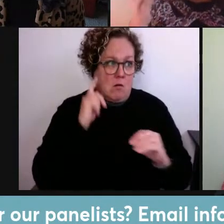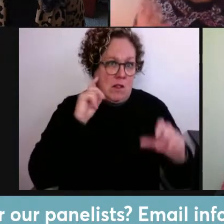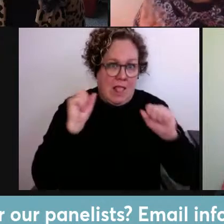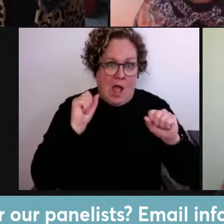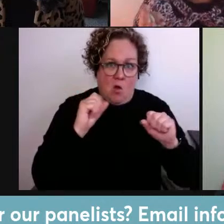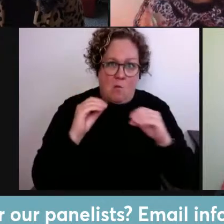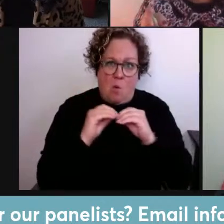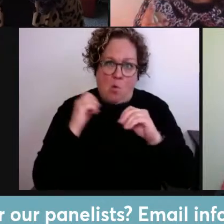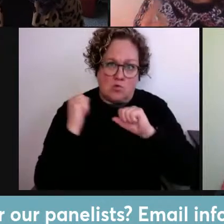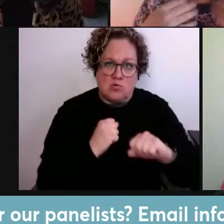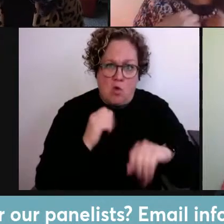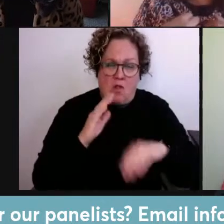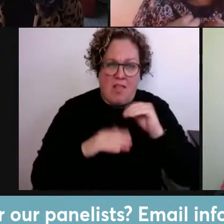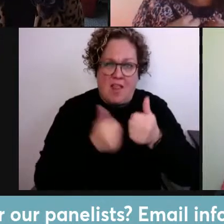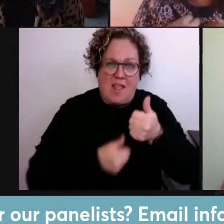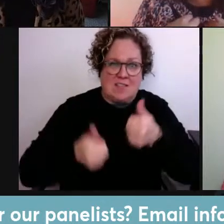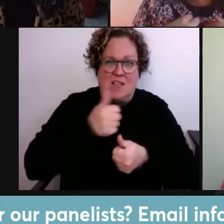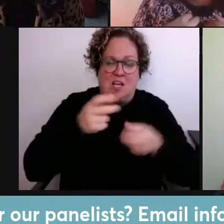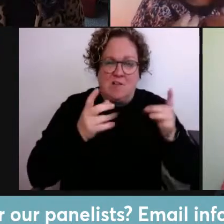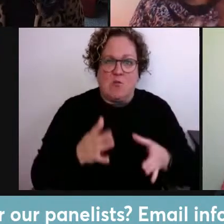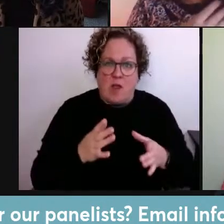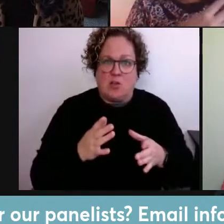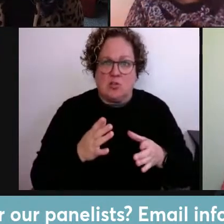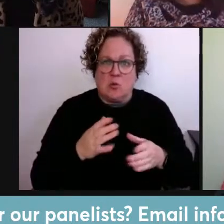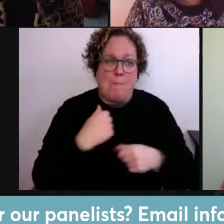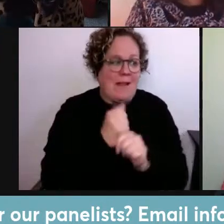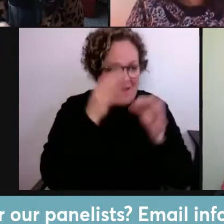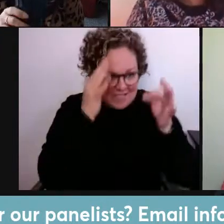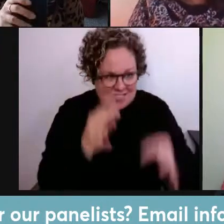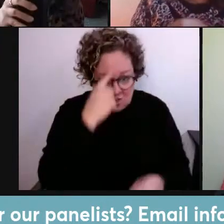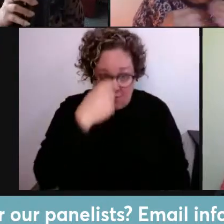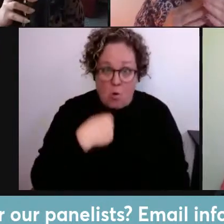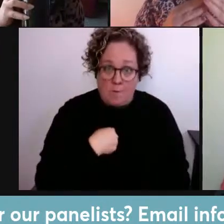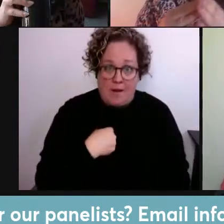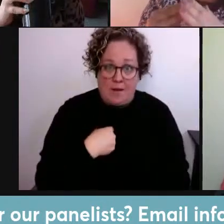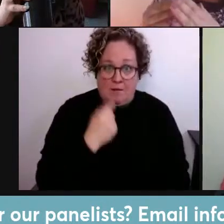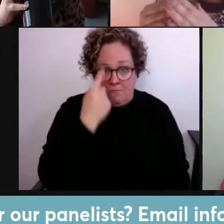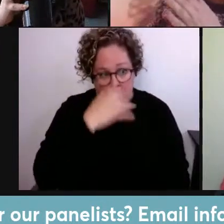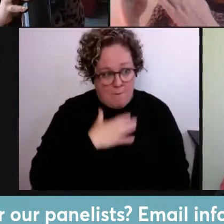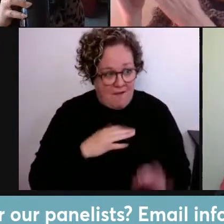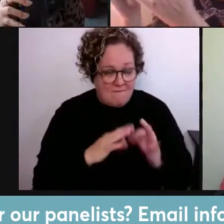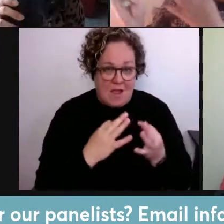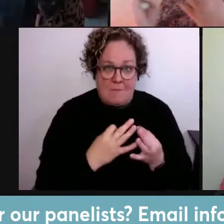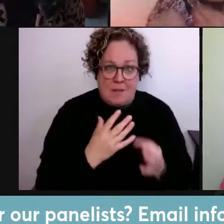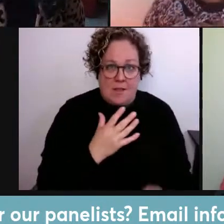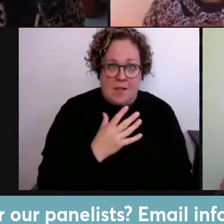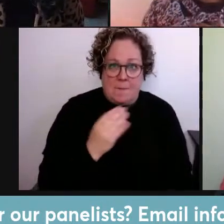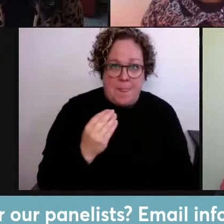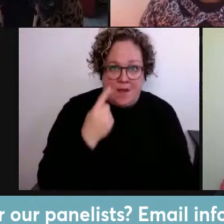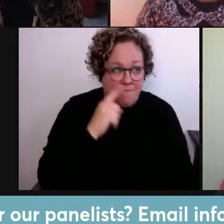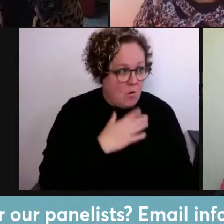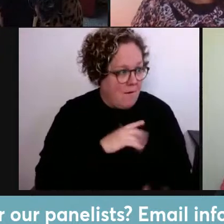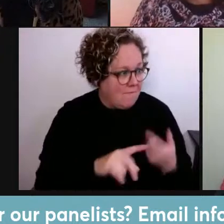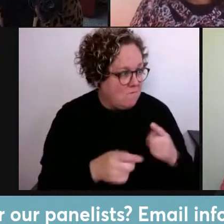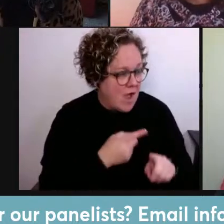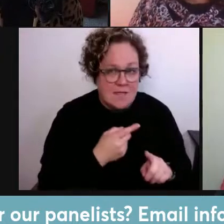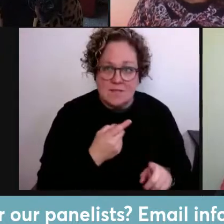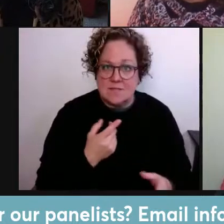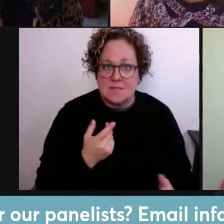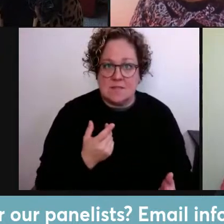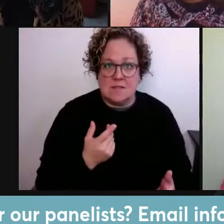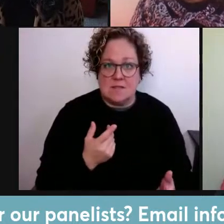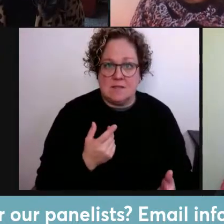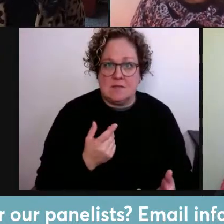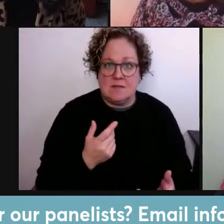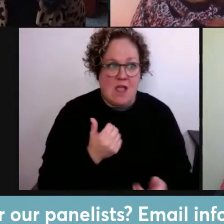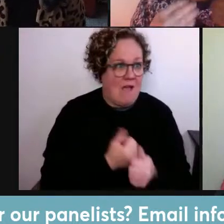around and making decisions for me and for my family and for my friends and everybody else.